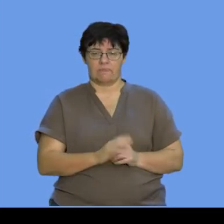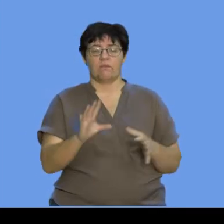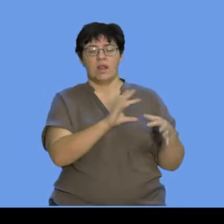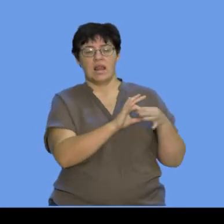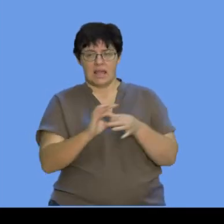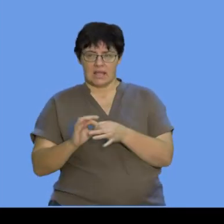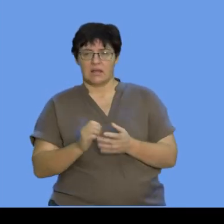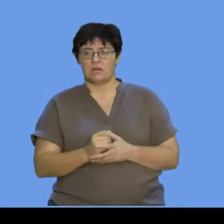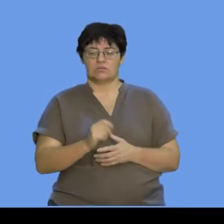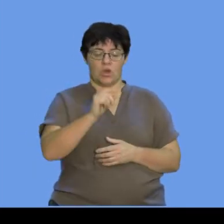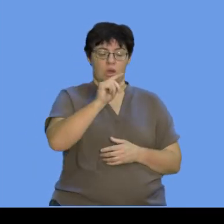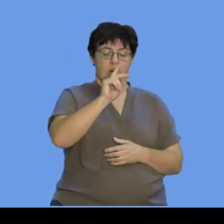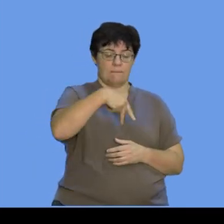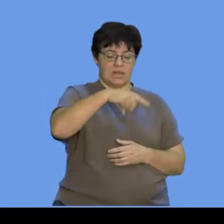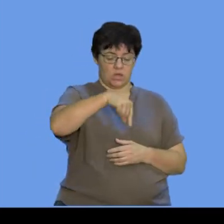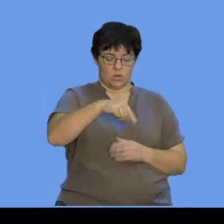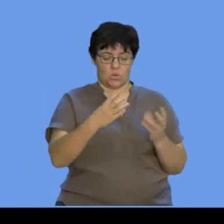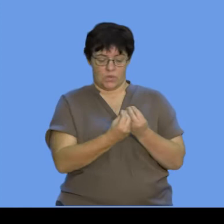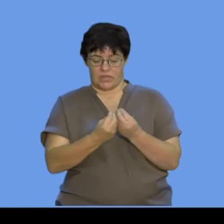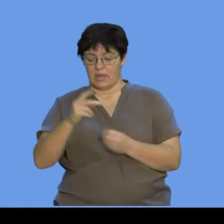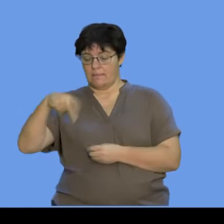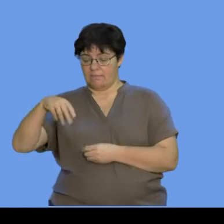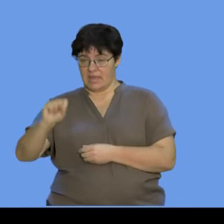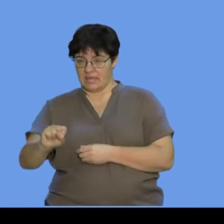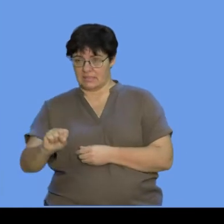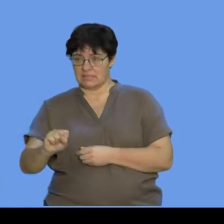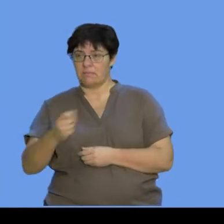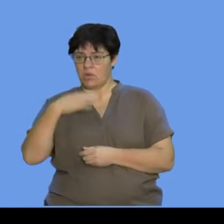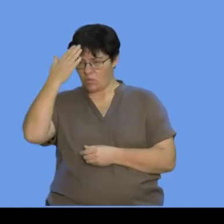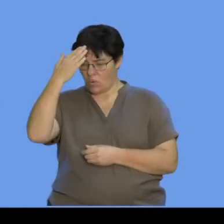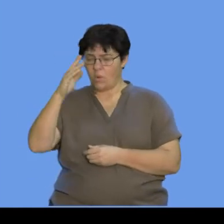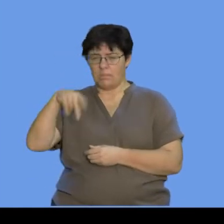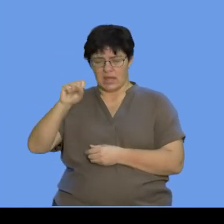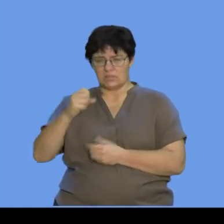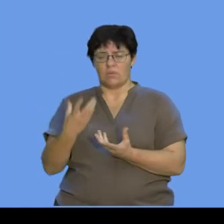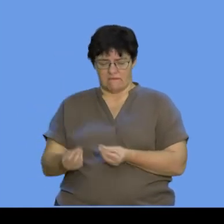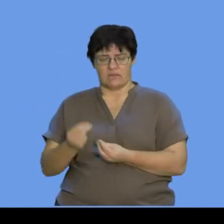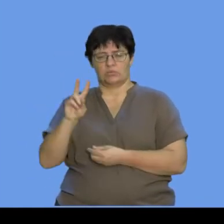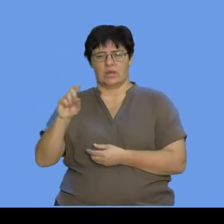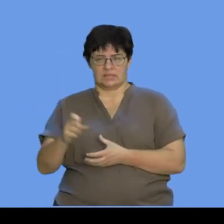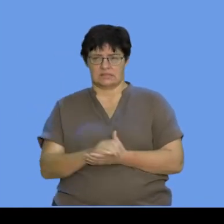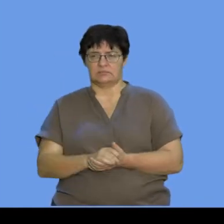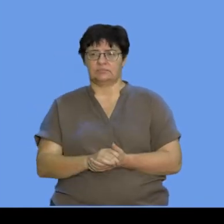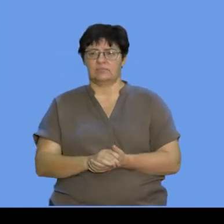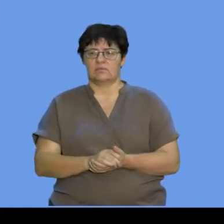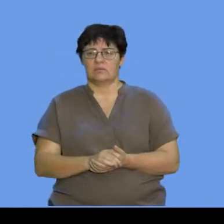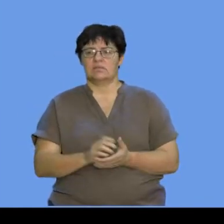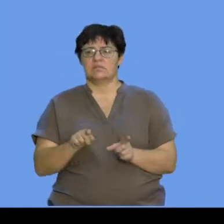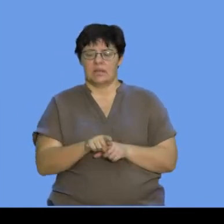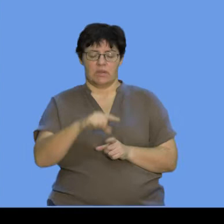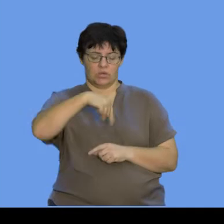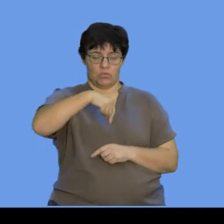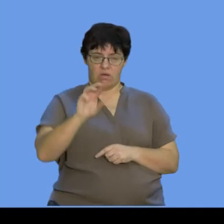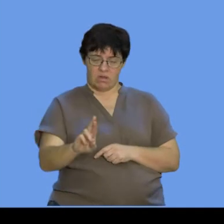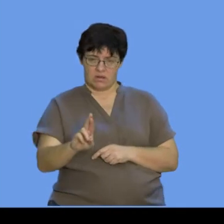PST. Then I link the ratios. PQ will go with PS. Do I know what is PS? Yes, 2x. And then